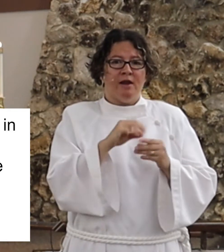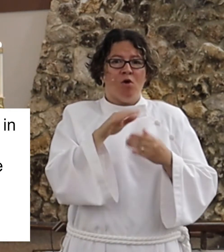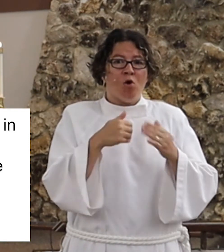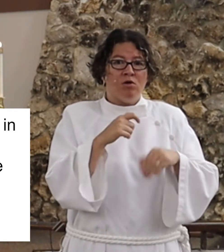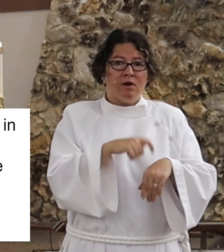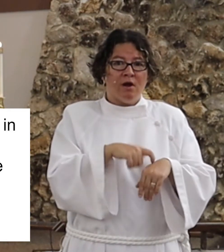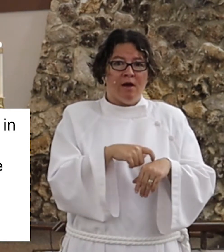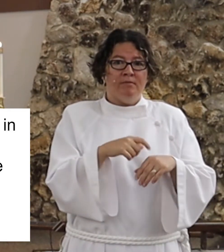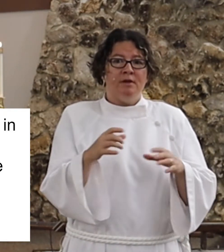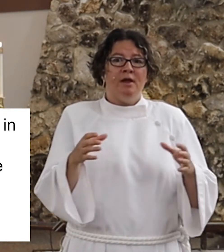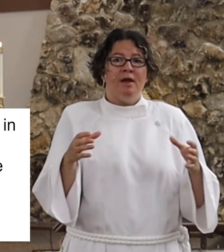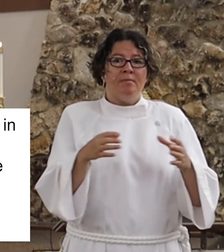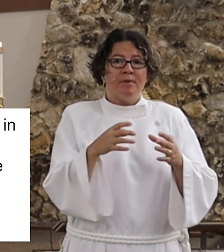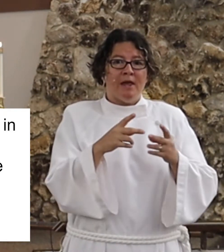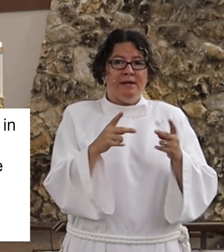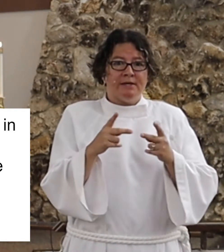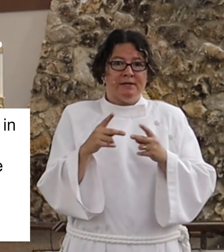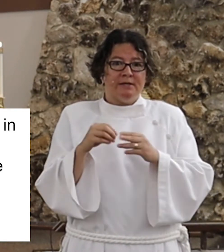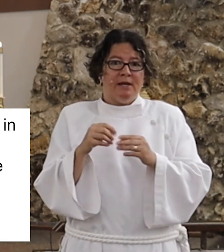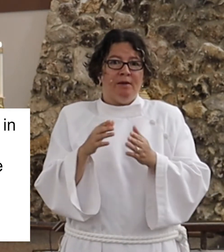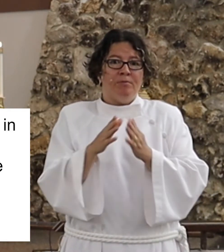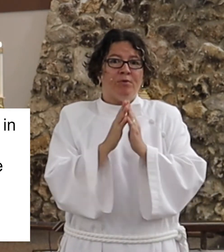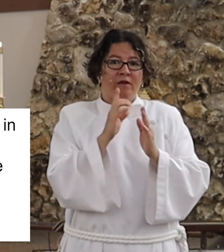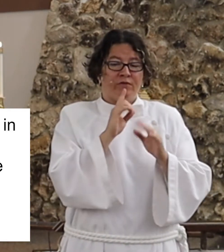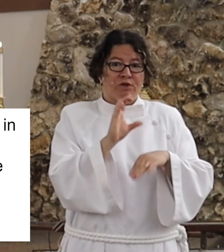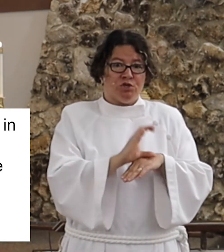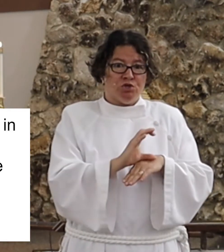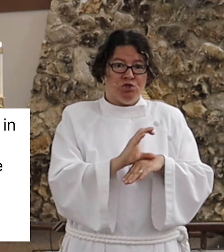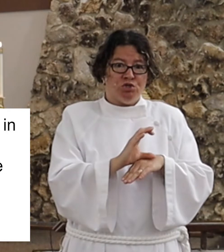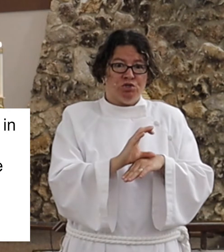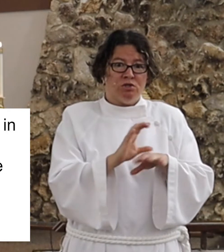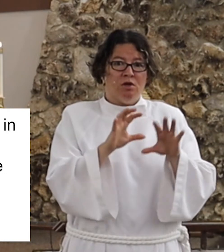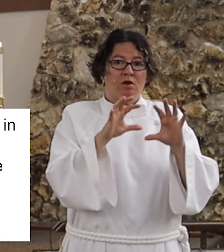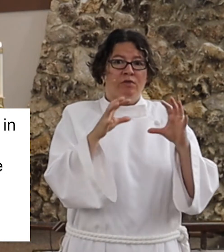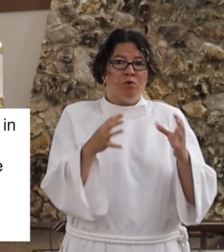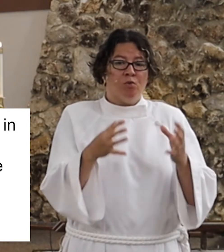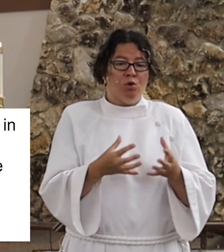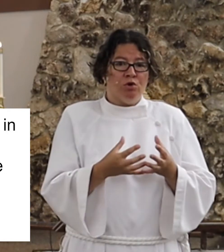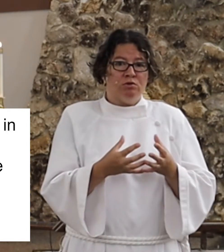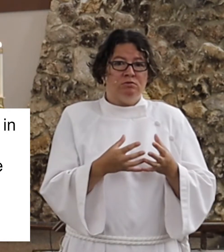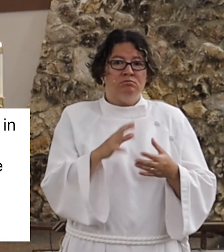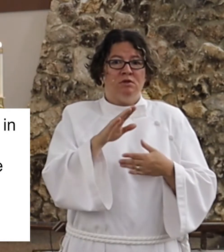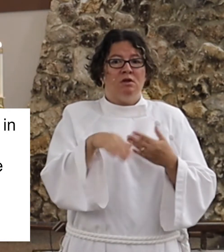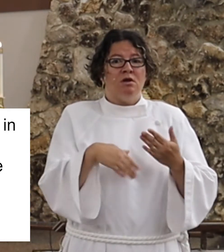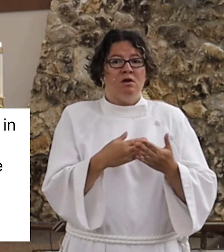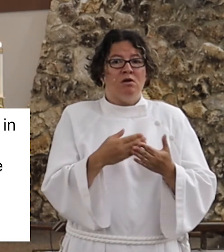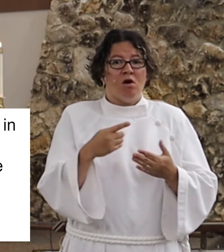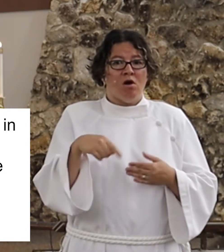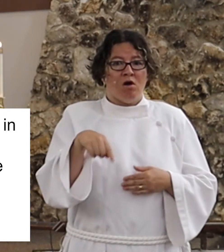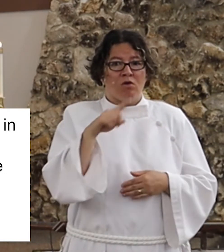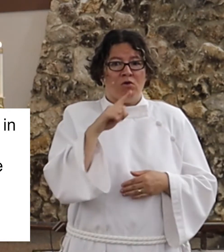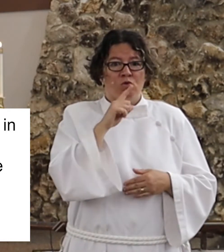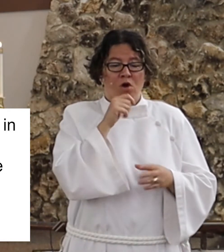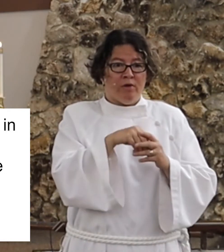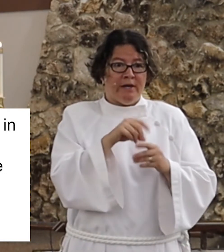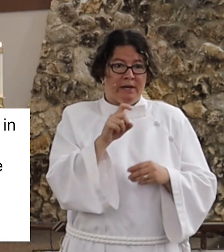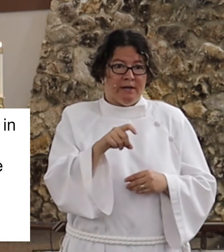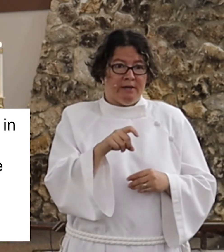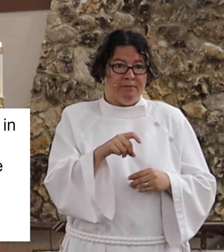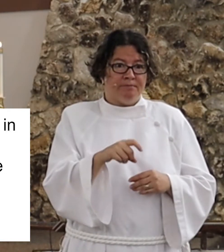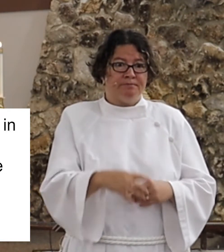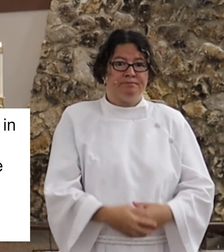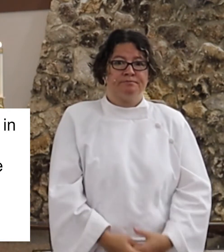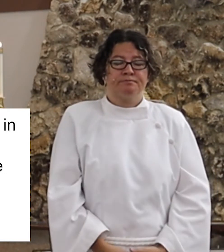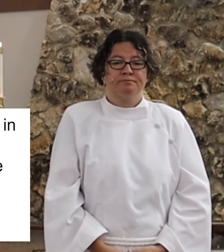God in all times and places in praying for the church, the world, and all who are in